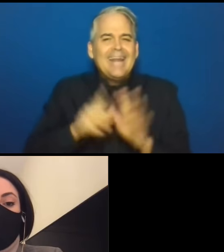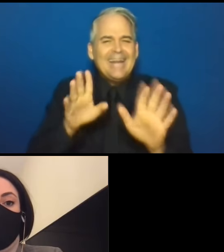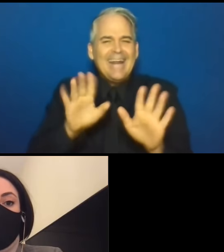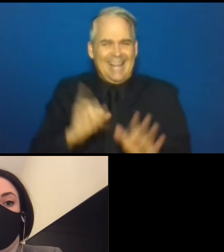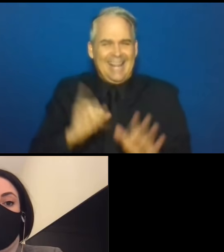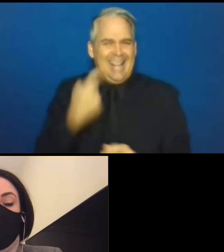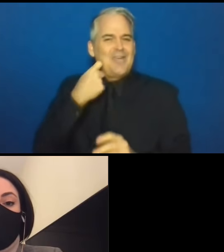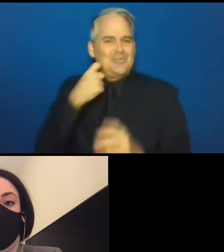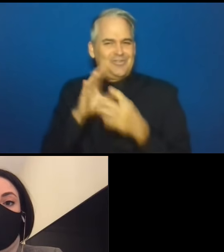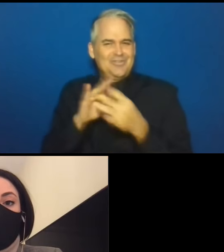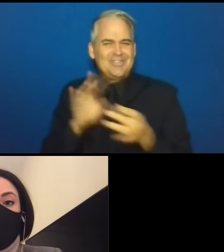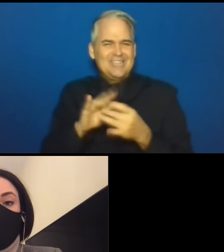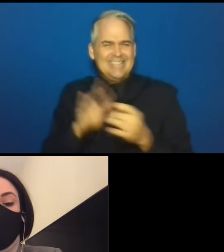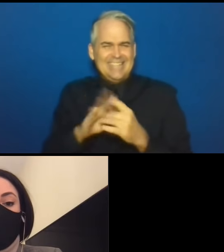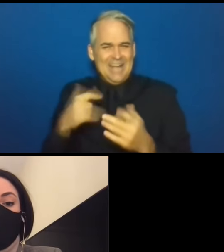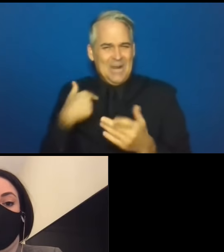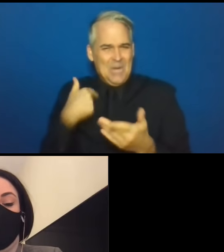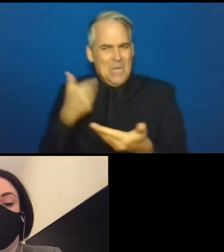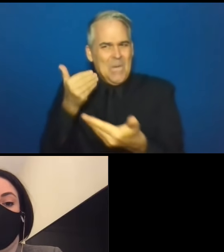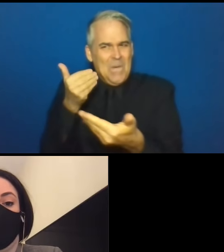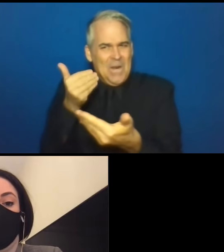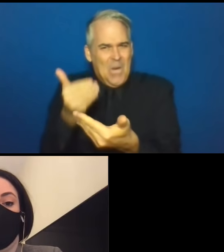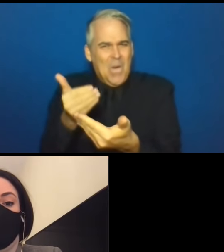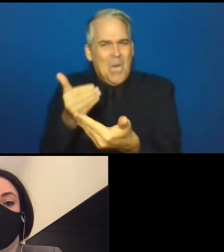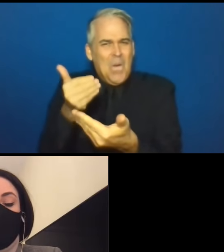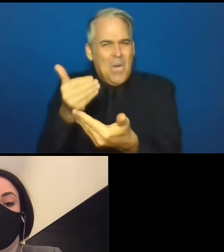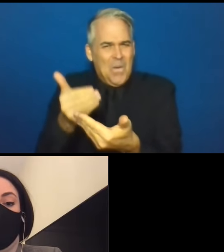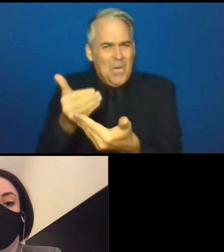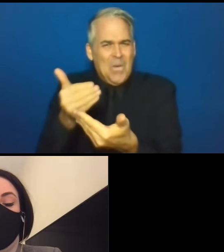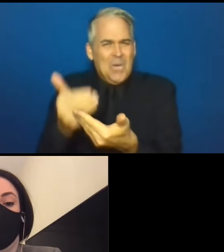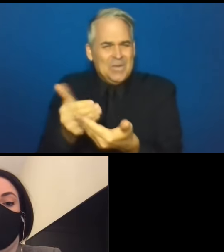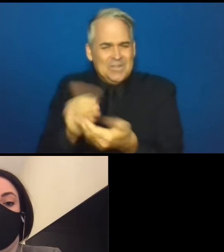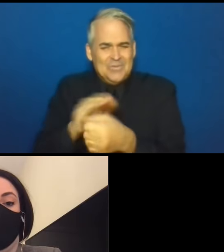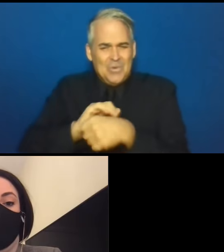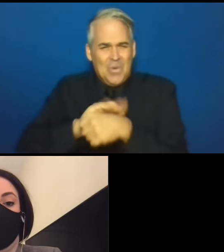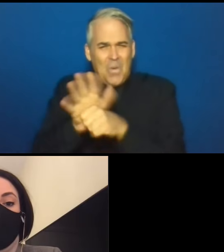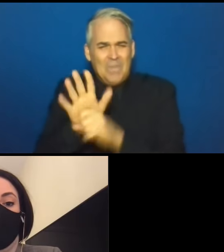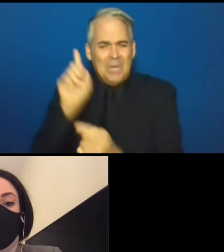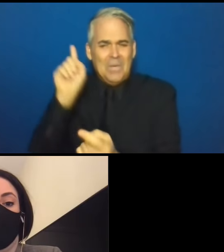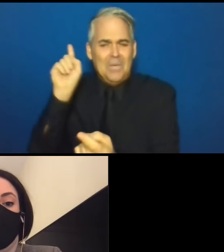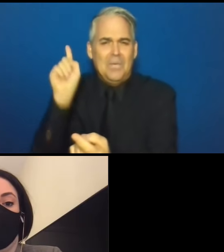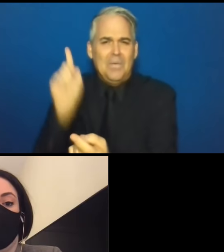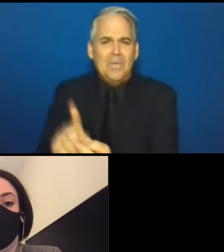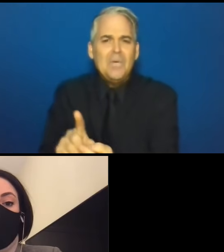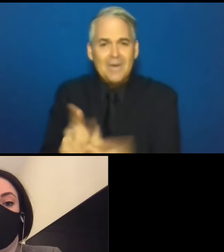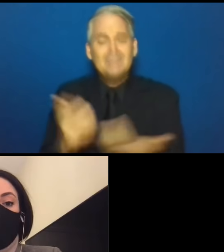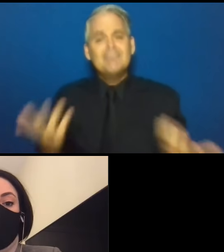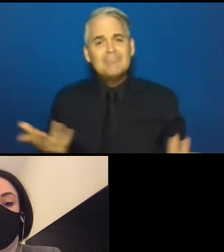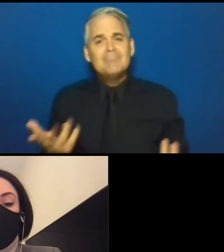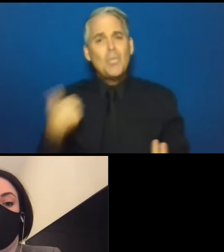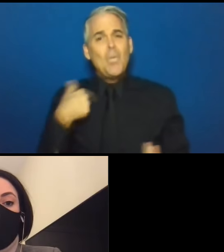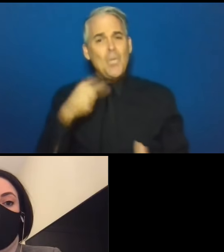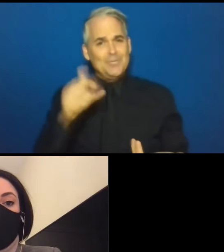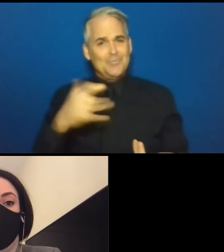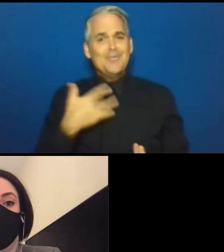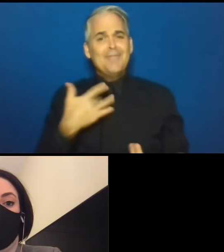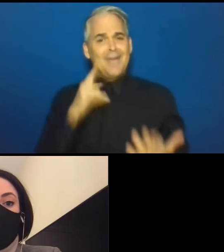tunnel. We're closer to the end than we are to the beginning. And that's what should give us some hope. And this is the time that you